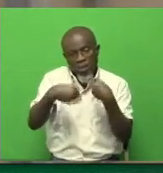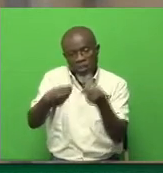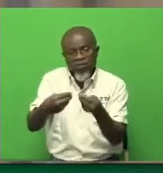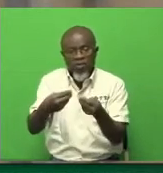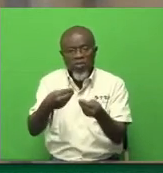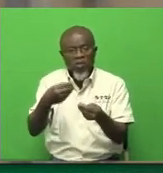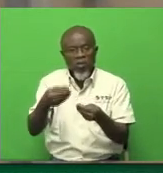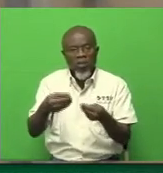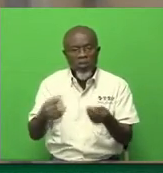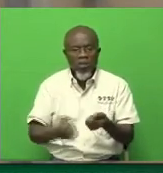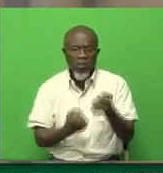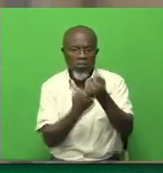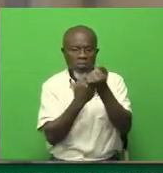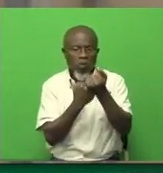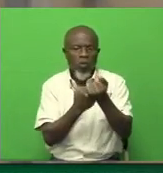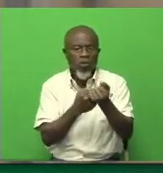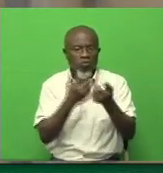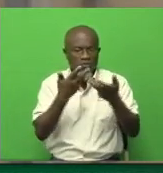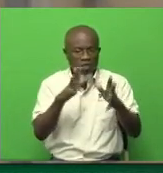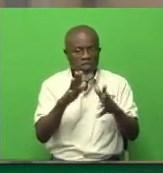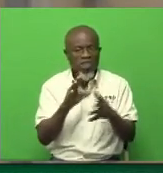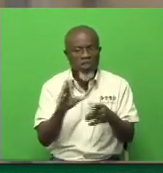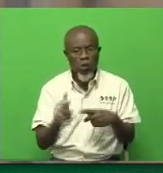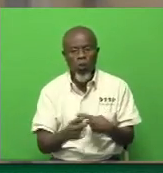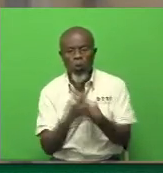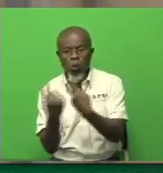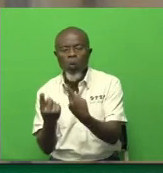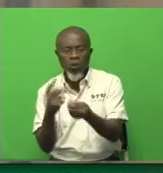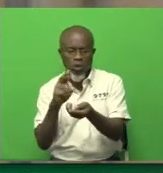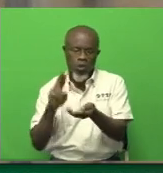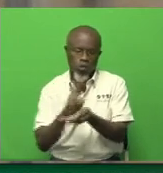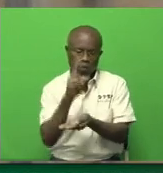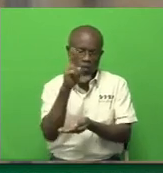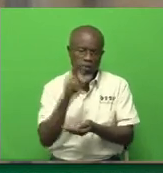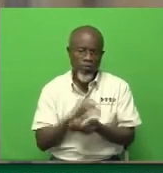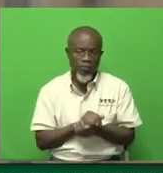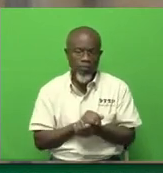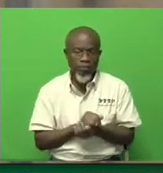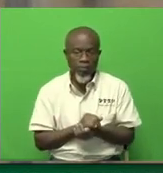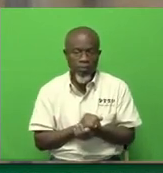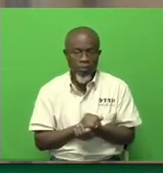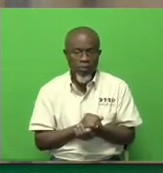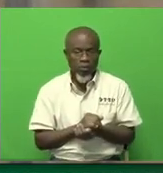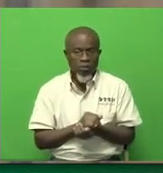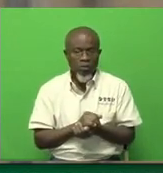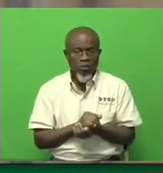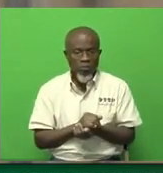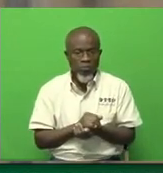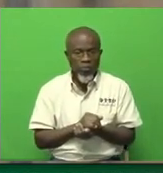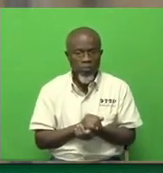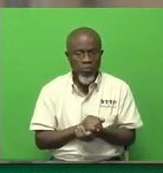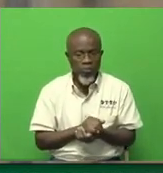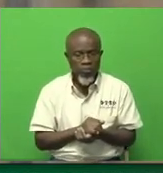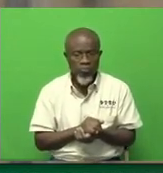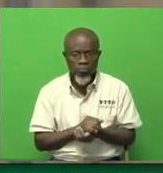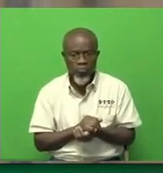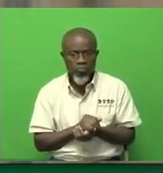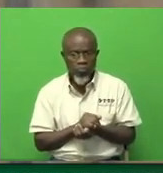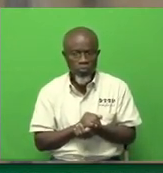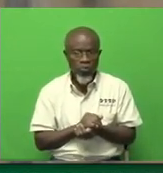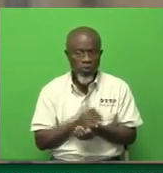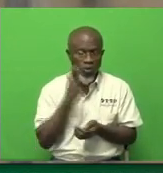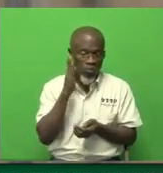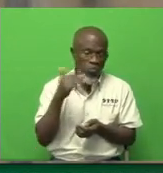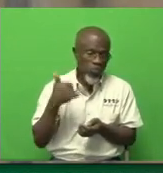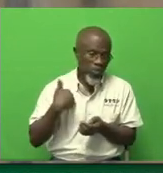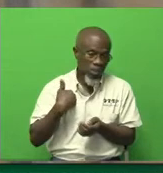500 bursaries are also available for tertiary level studies and you have to pass a means test to be eligible what this says to the young